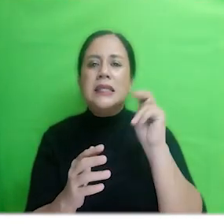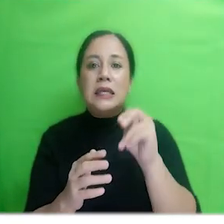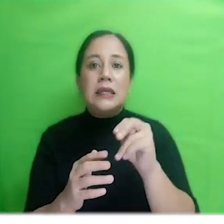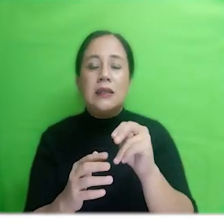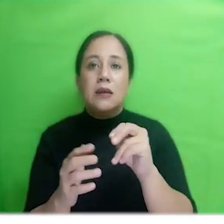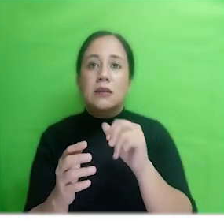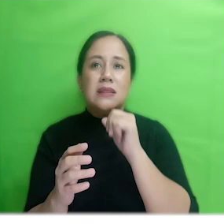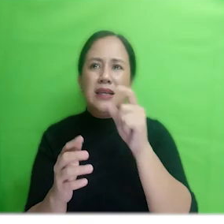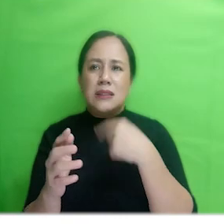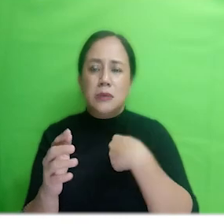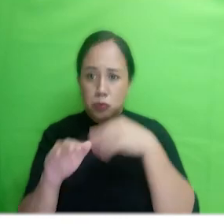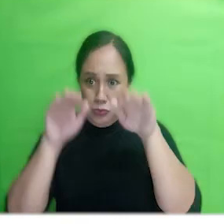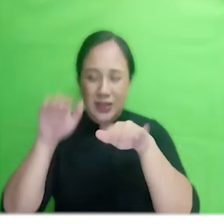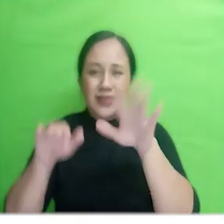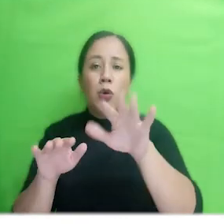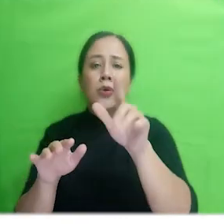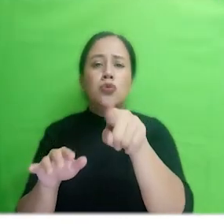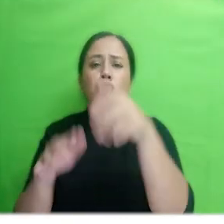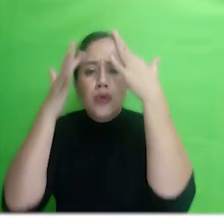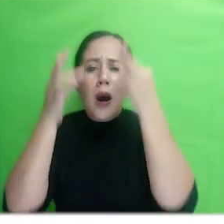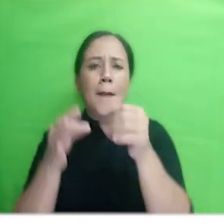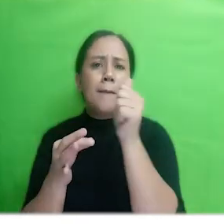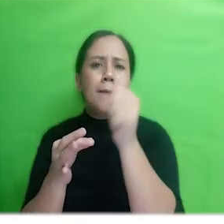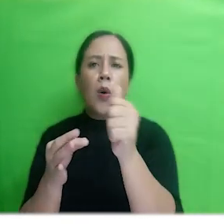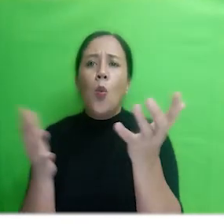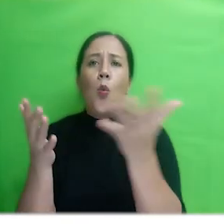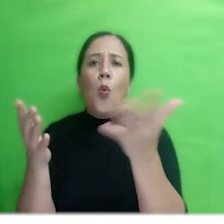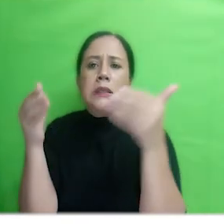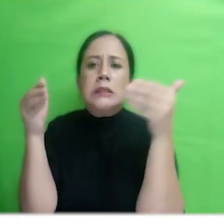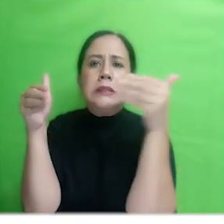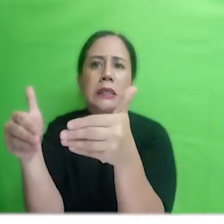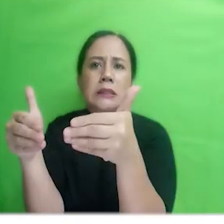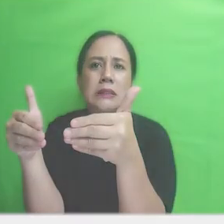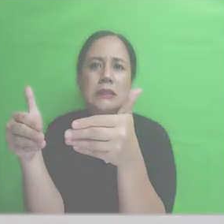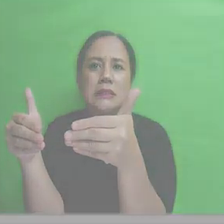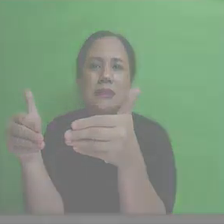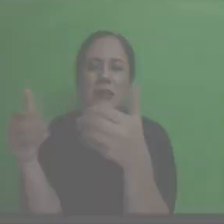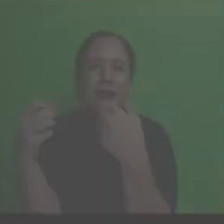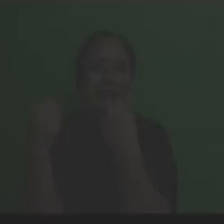not be all perfectly balanced. You decide where is your center of gravity and interest.